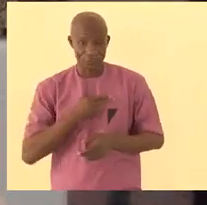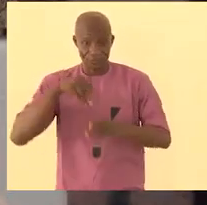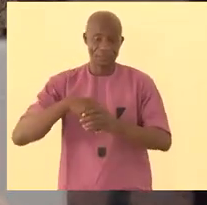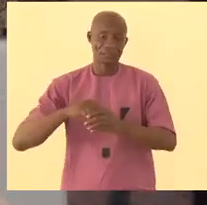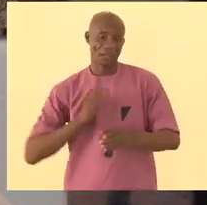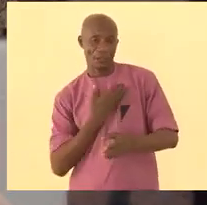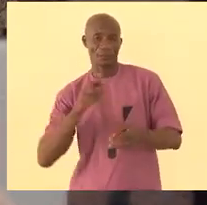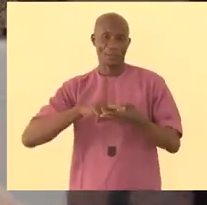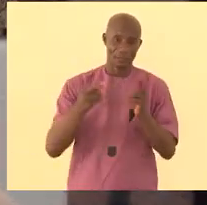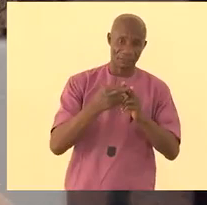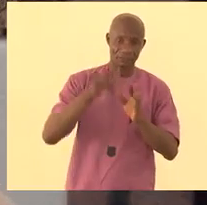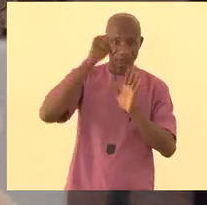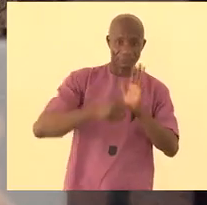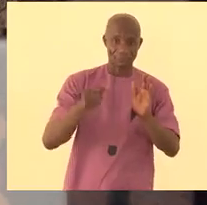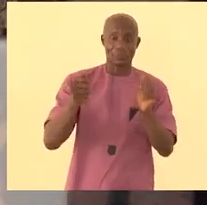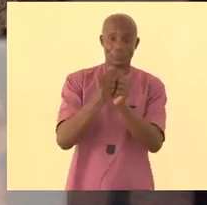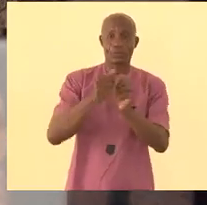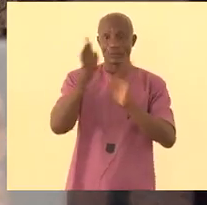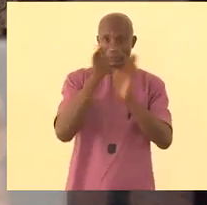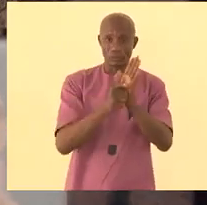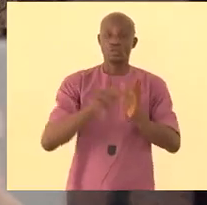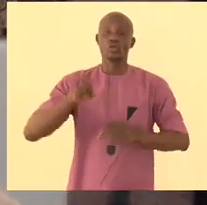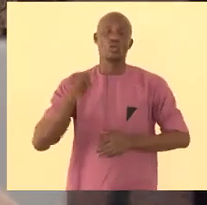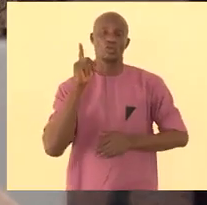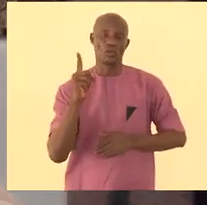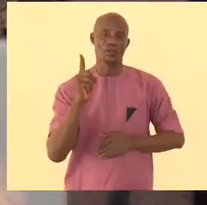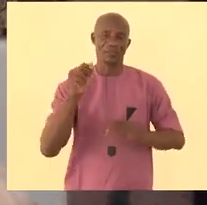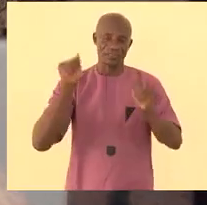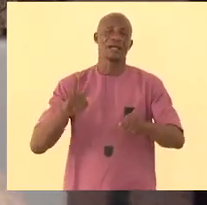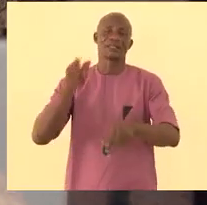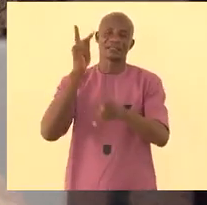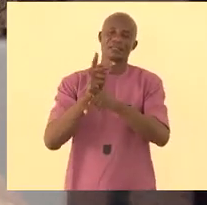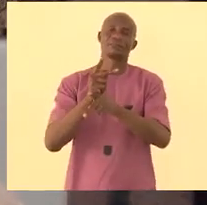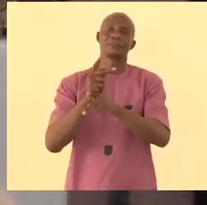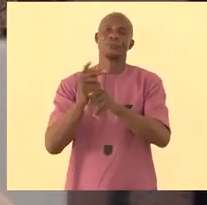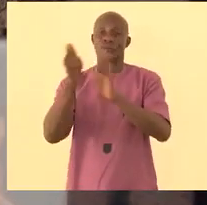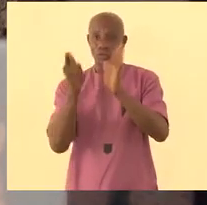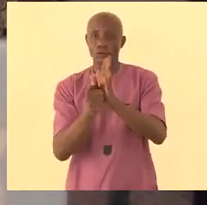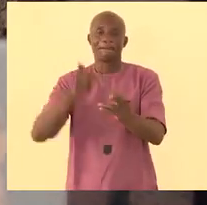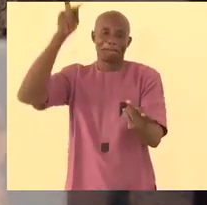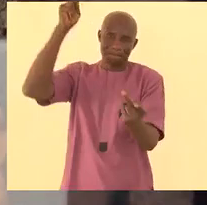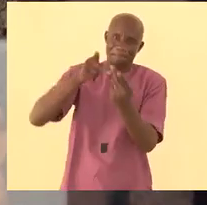in our relationship with the law, no one will be saved, because no one can keep the law perfectly.